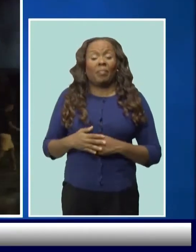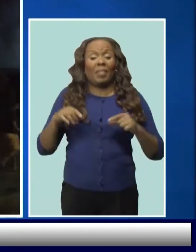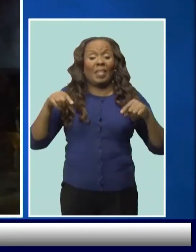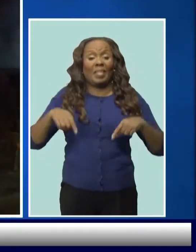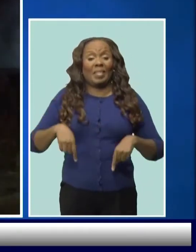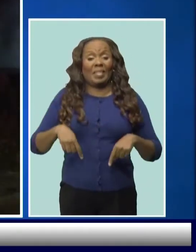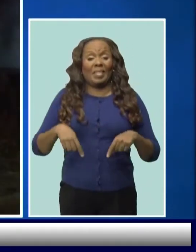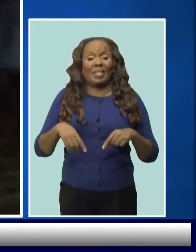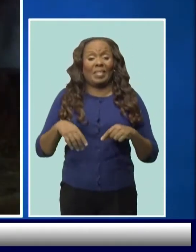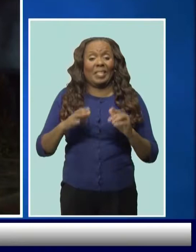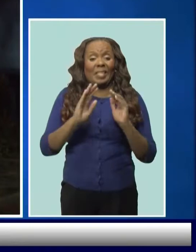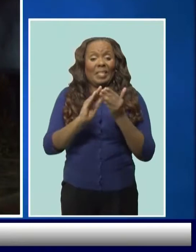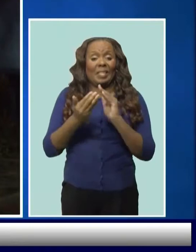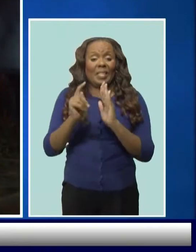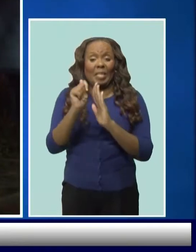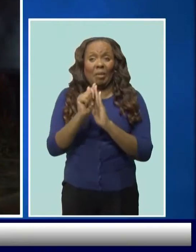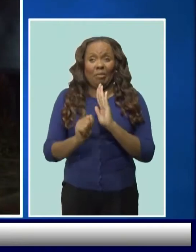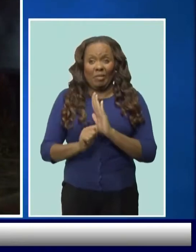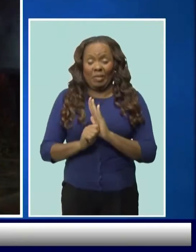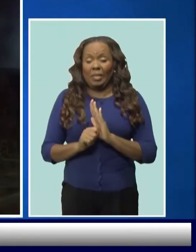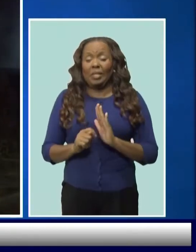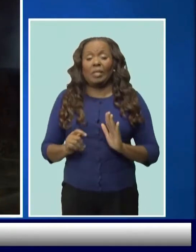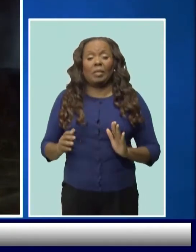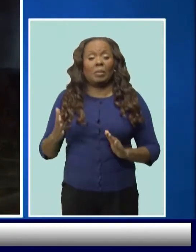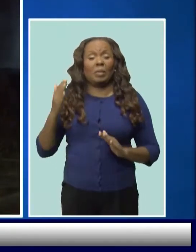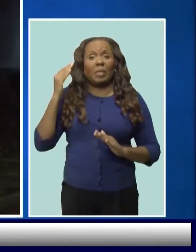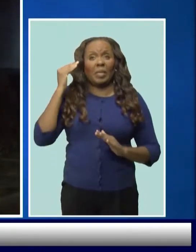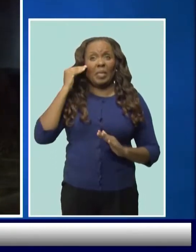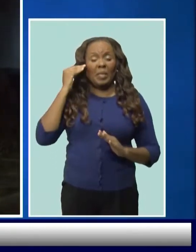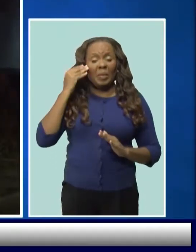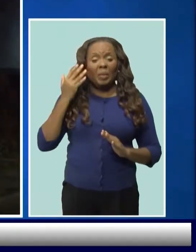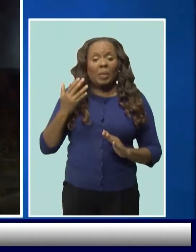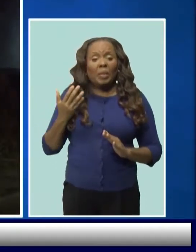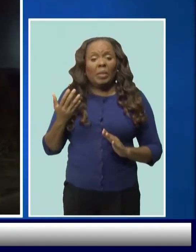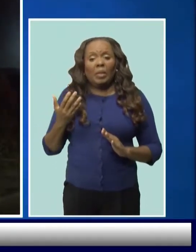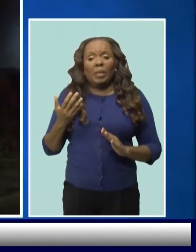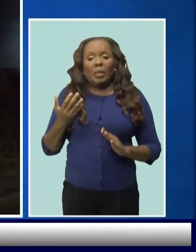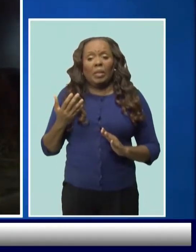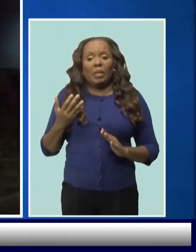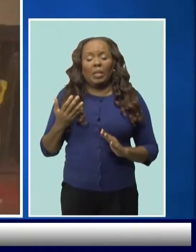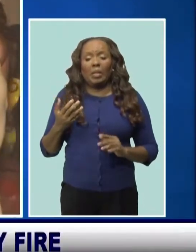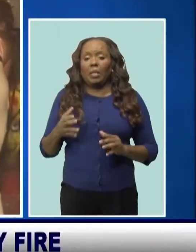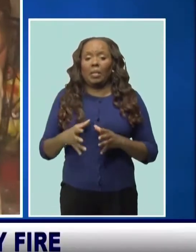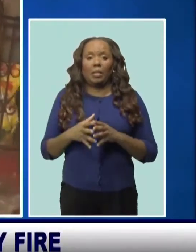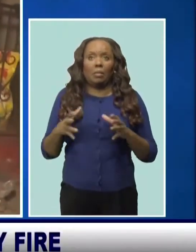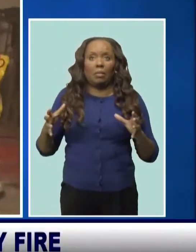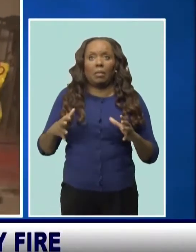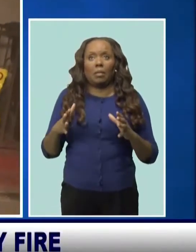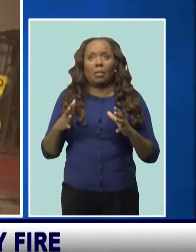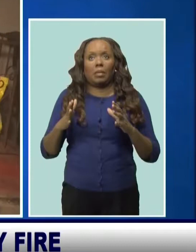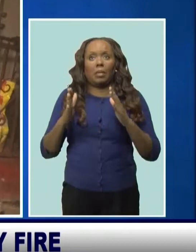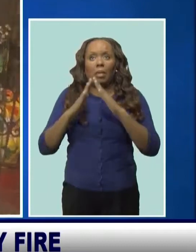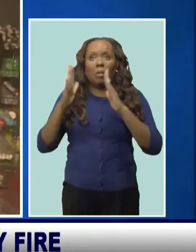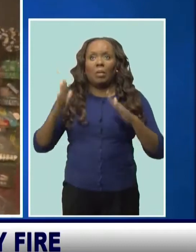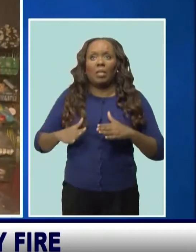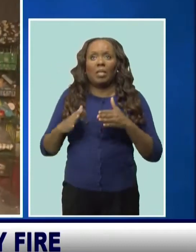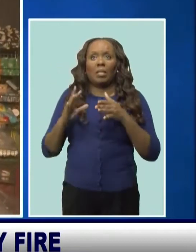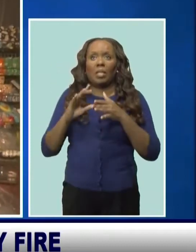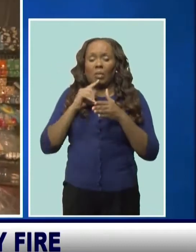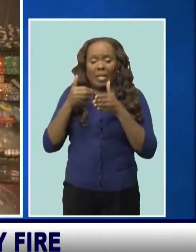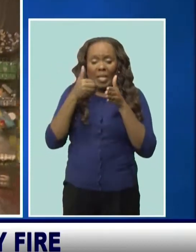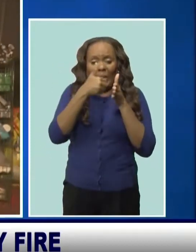area. The housing population, as we can appreciate, is very significant. Houses are very close,